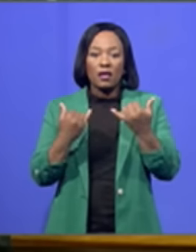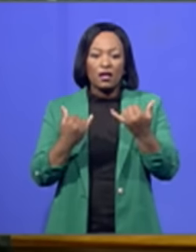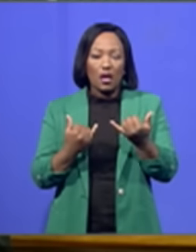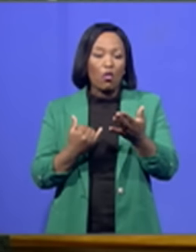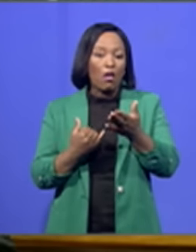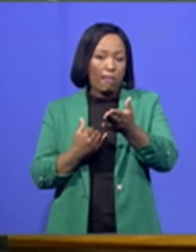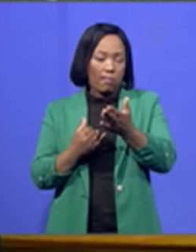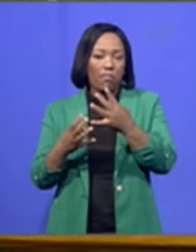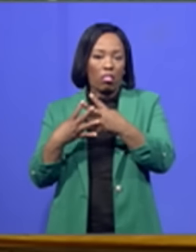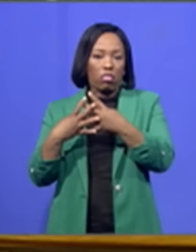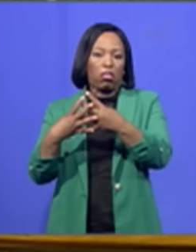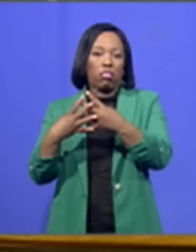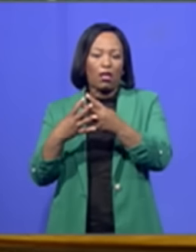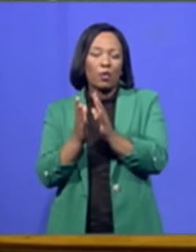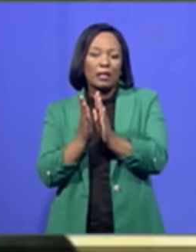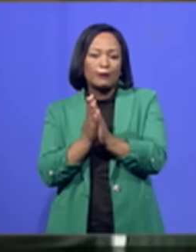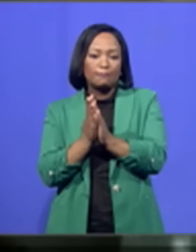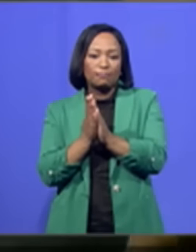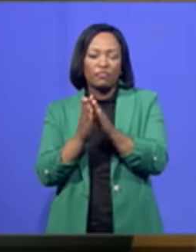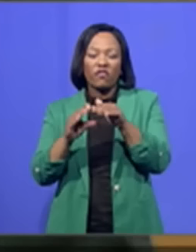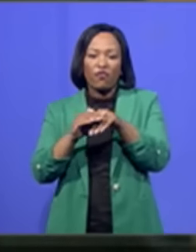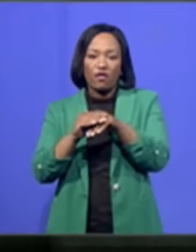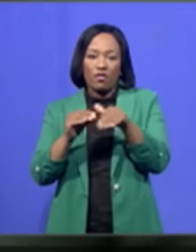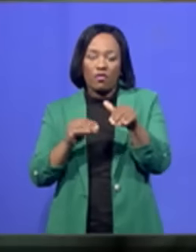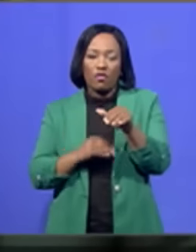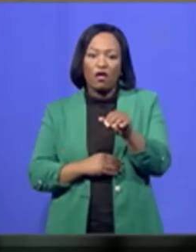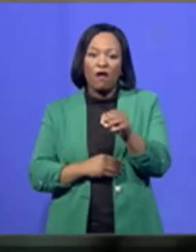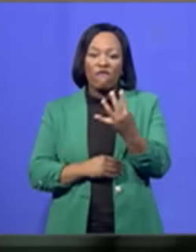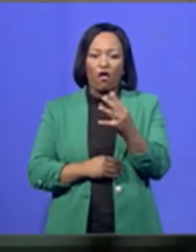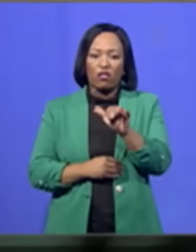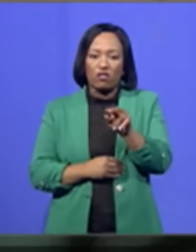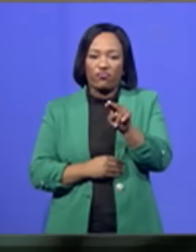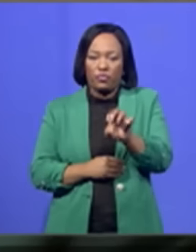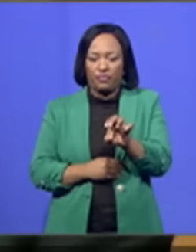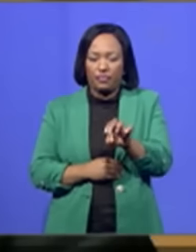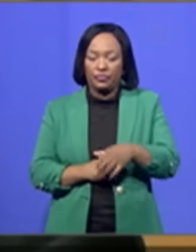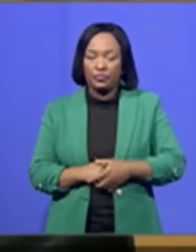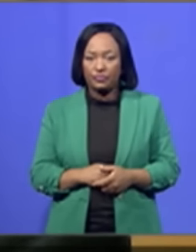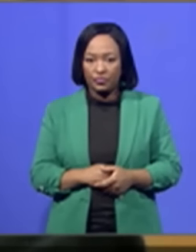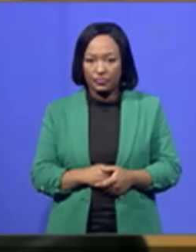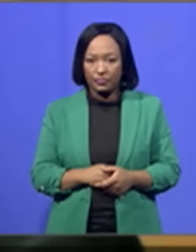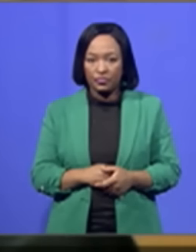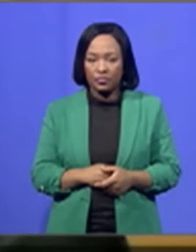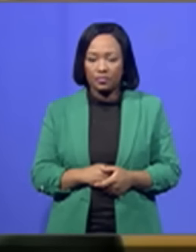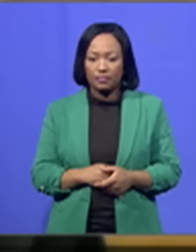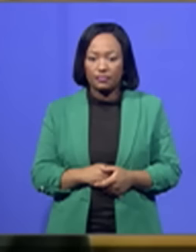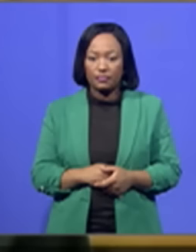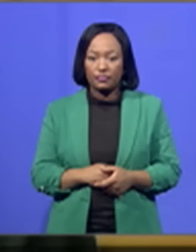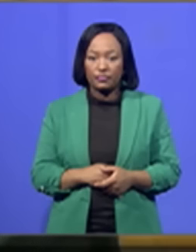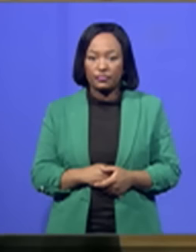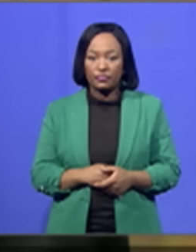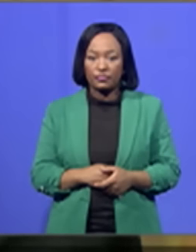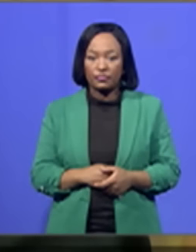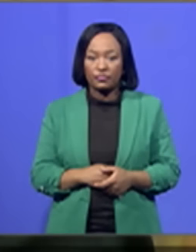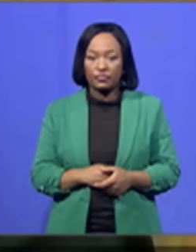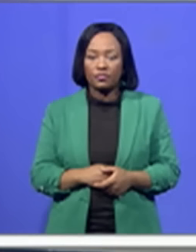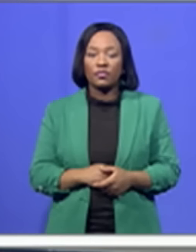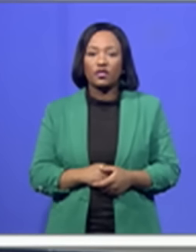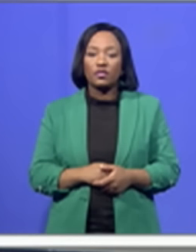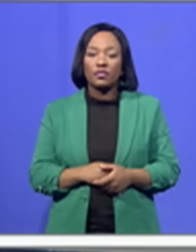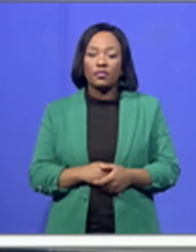le swiswi le go dira kgopelo ya gagwe ya peile ka la 4 yona kgweding ye. Good. Matter then remanded for the bail application coming